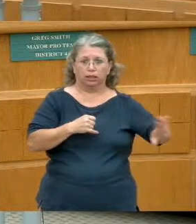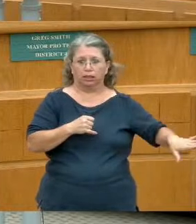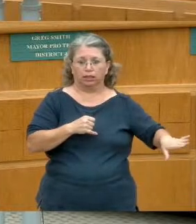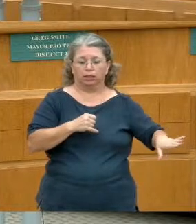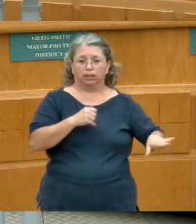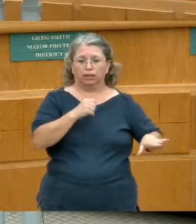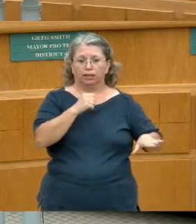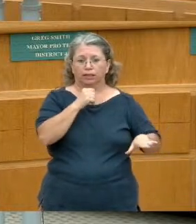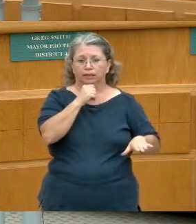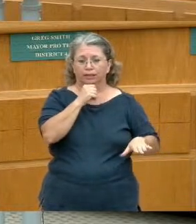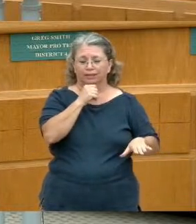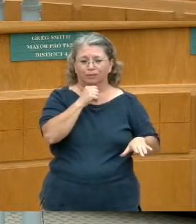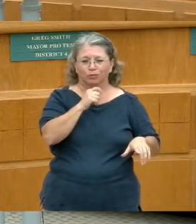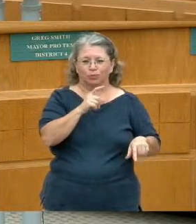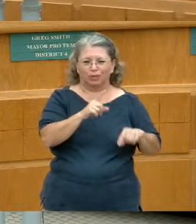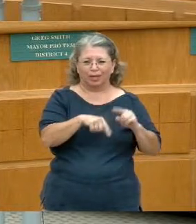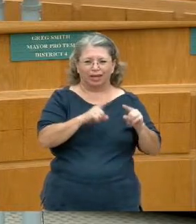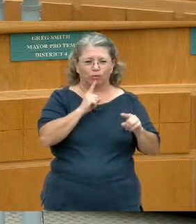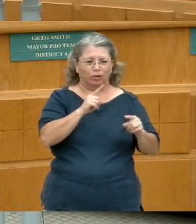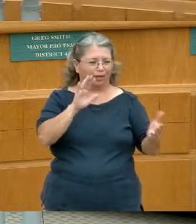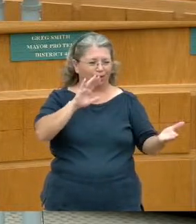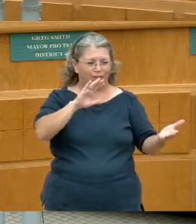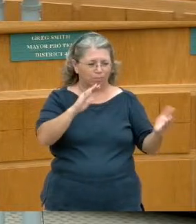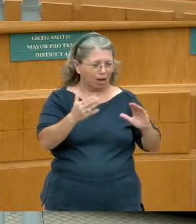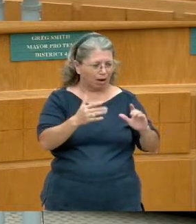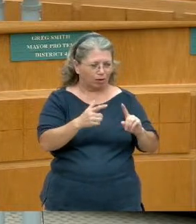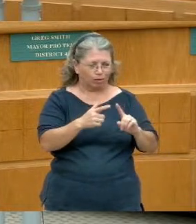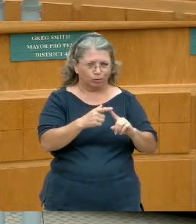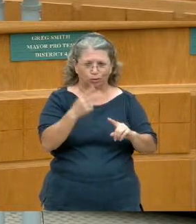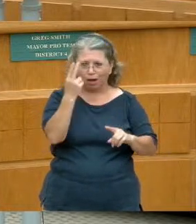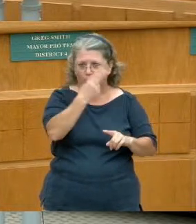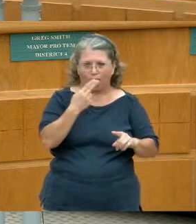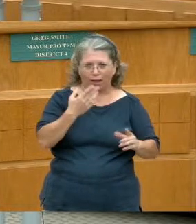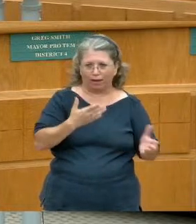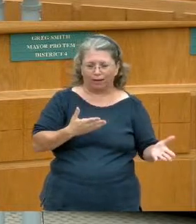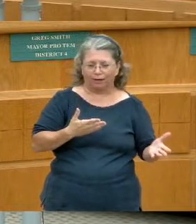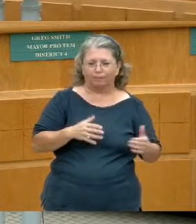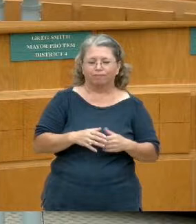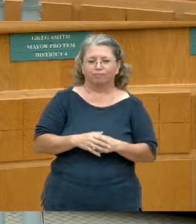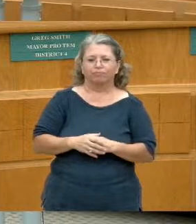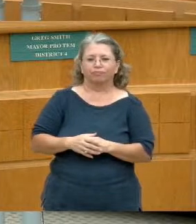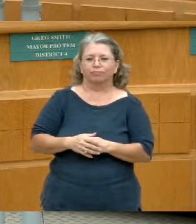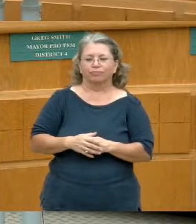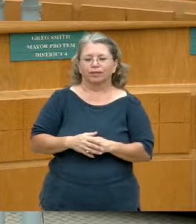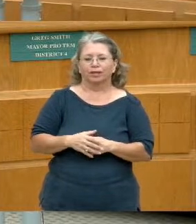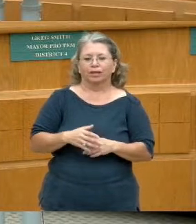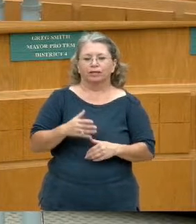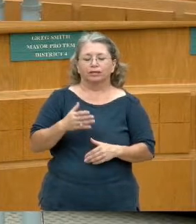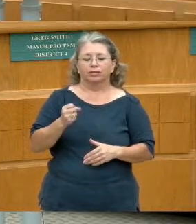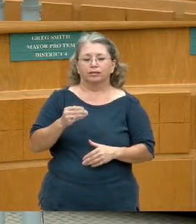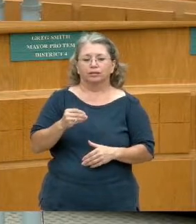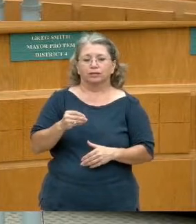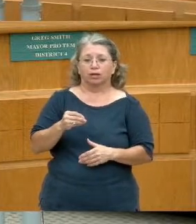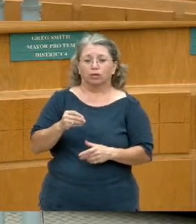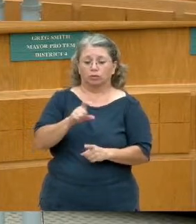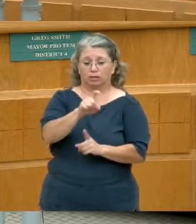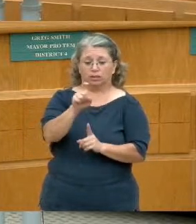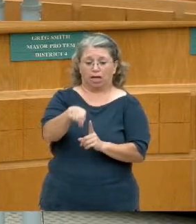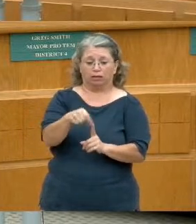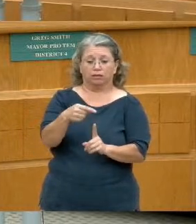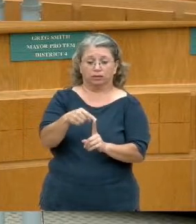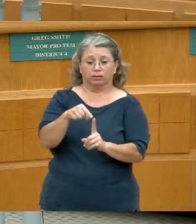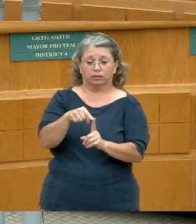really shed too much light on the mainland United States. This might be a really nice situation where there's one state that's being